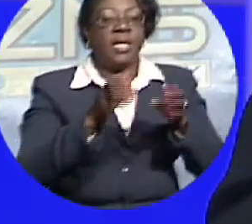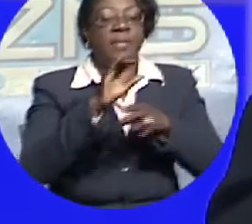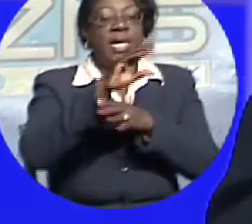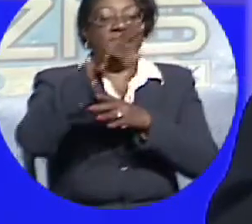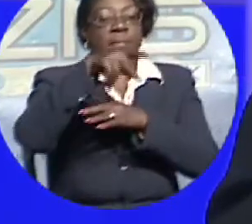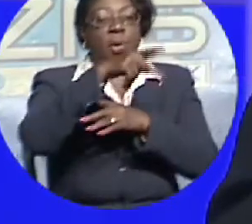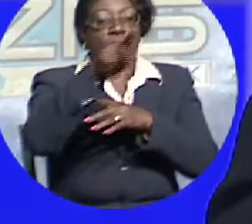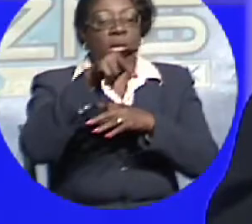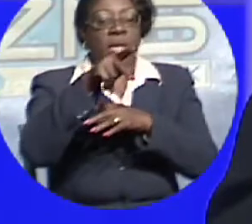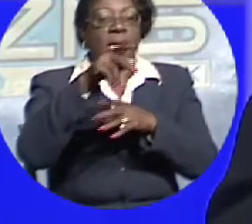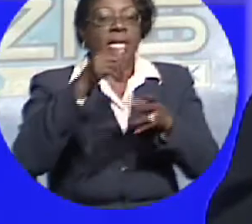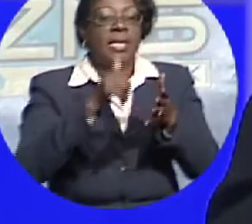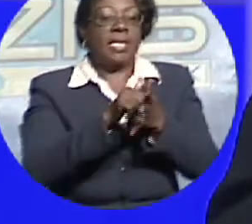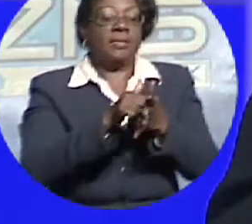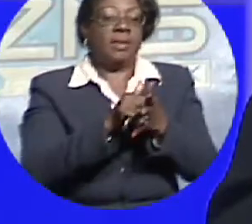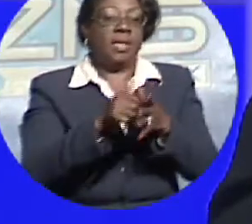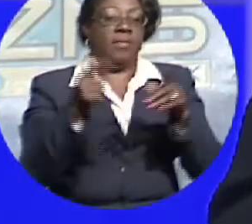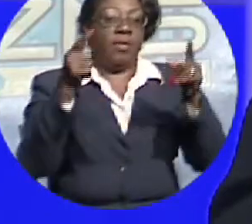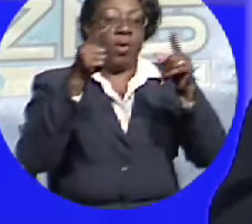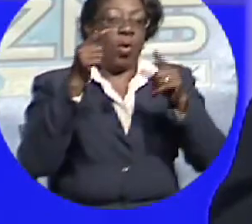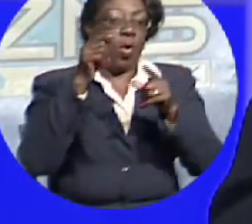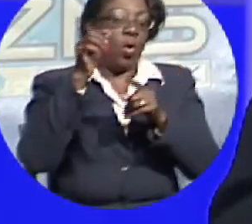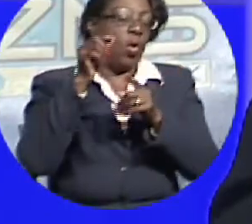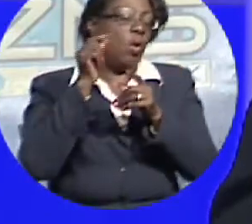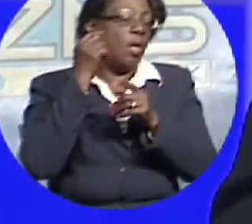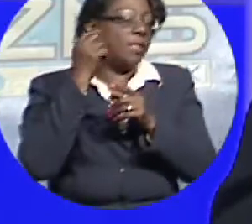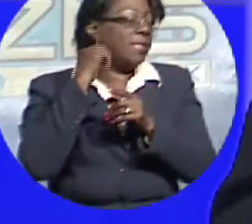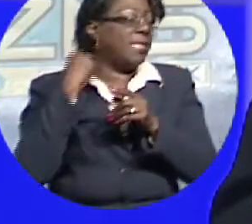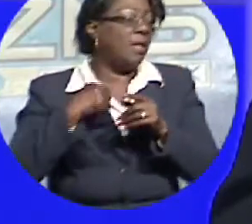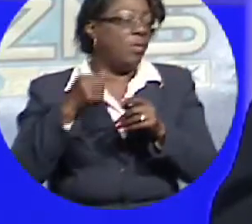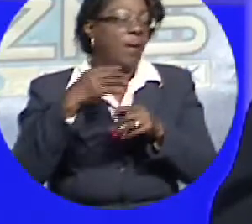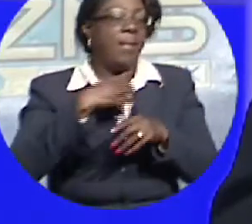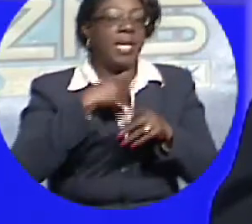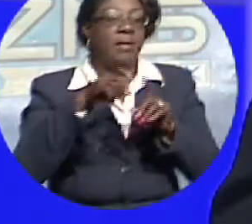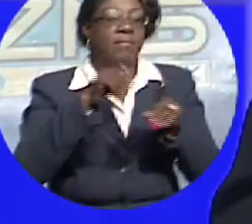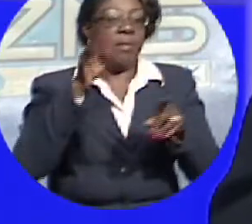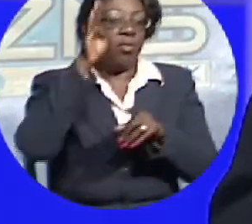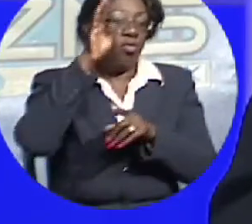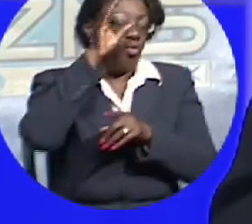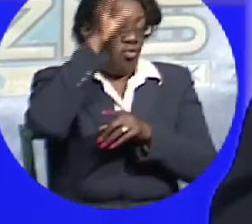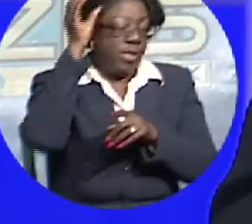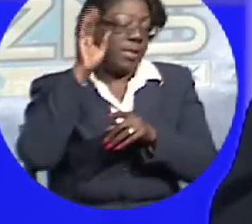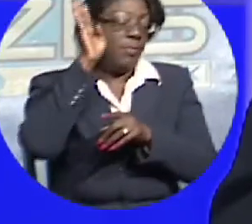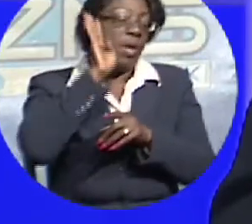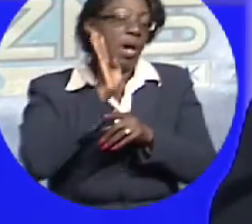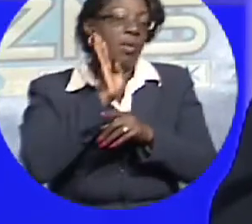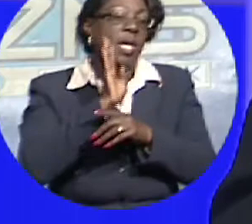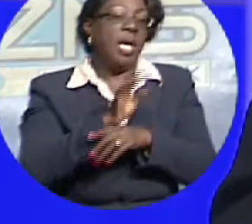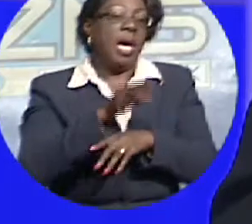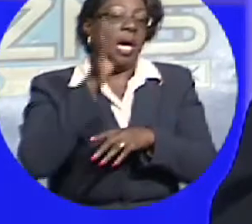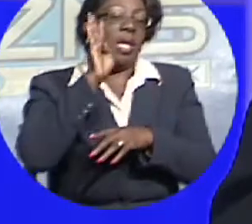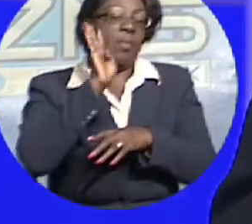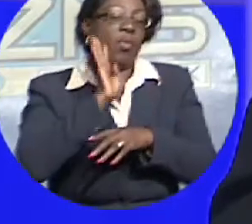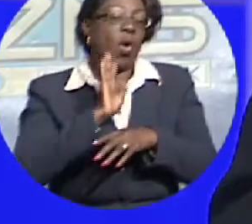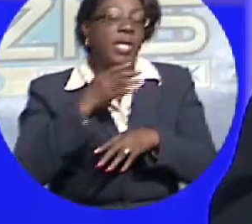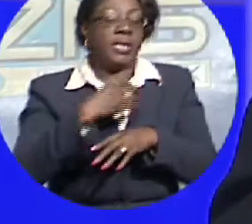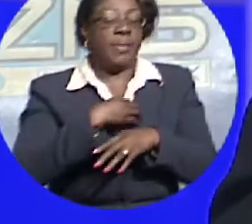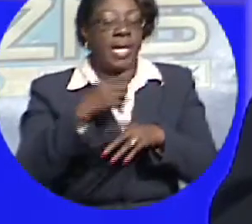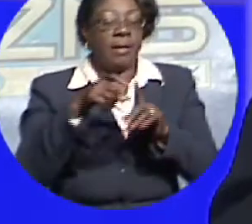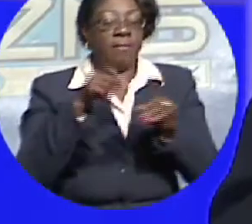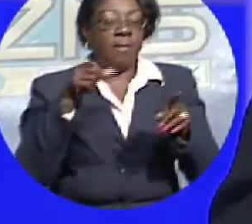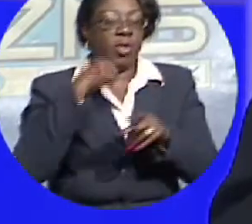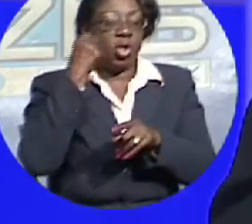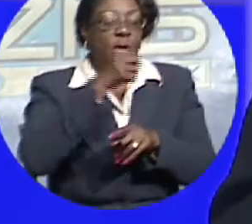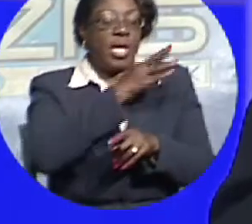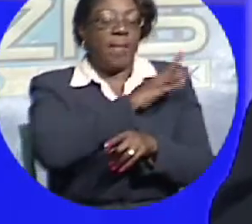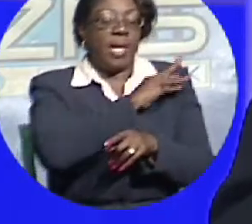was thanks to a gold, actually a silver medal from Chris Brown and a bronze medal from Shawnee Miller. And according to head coach Rupert Gardner, that's